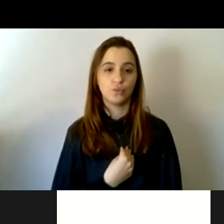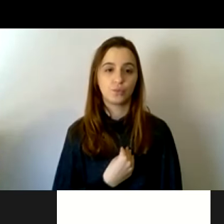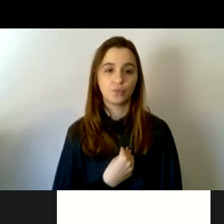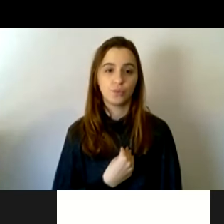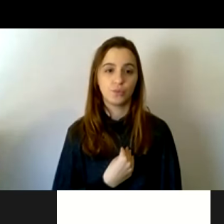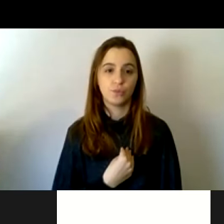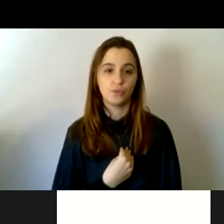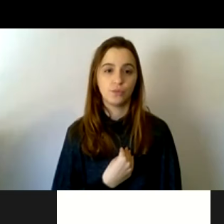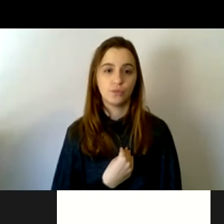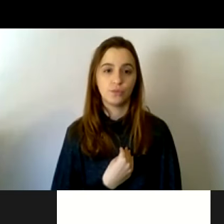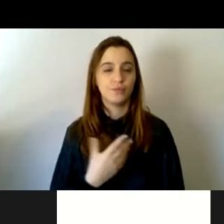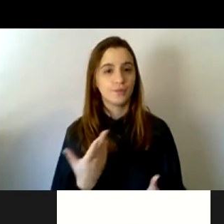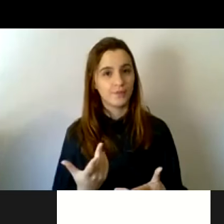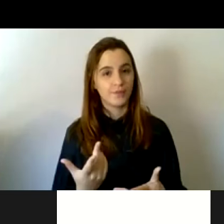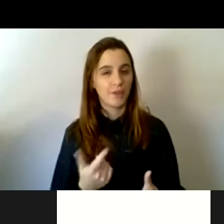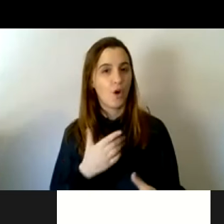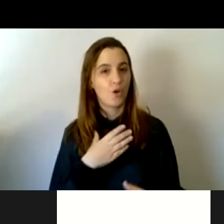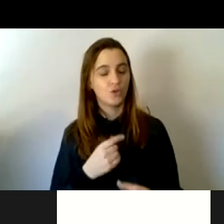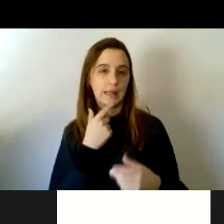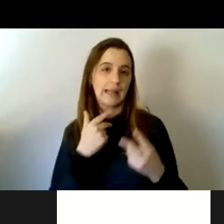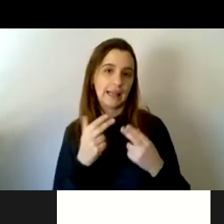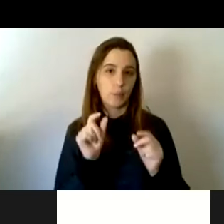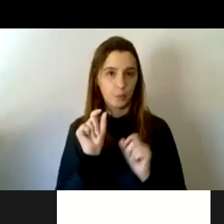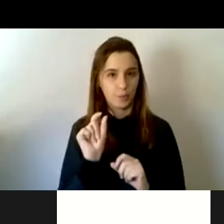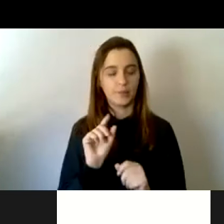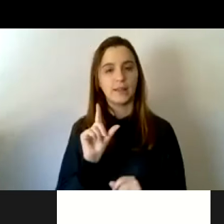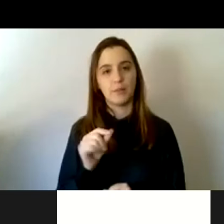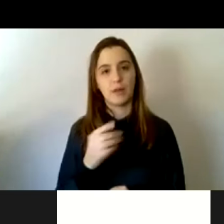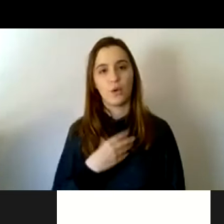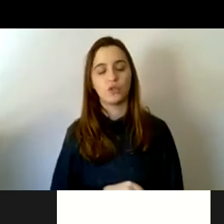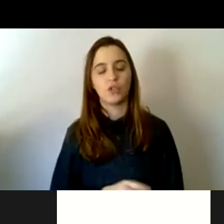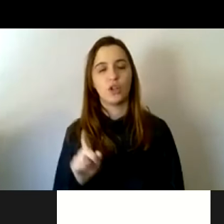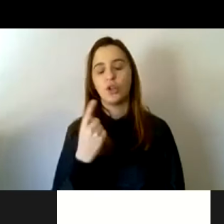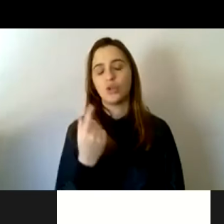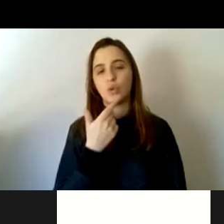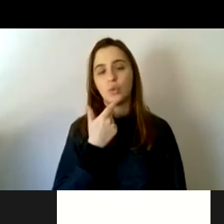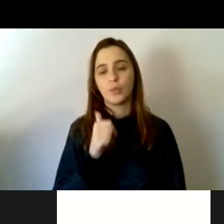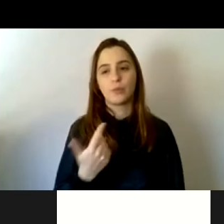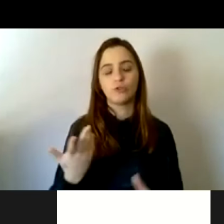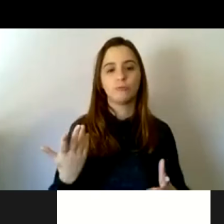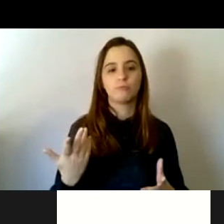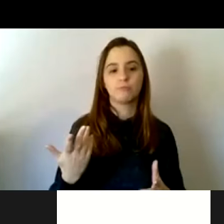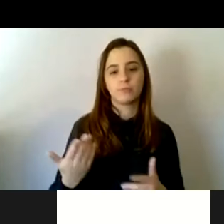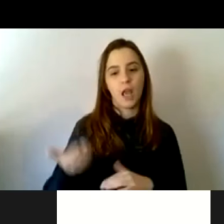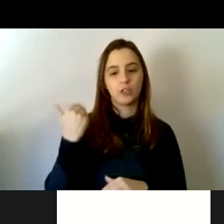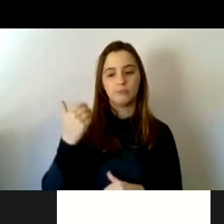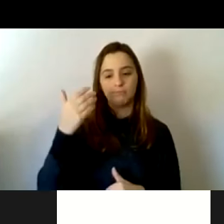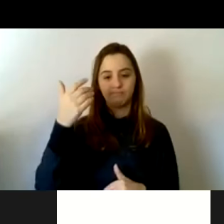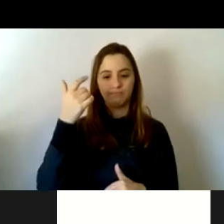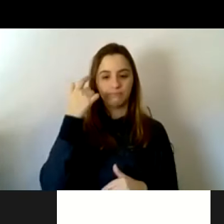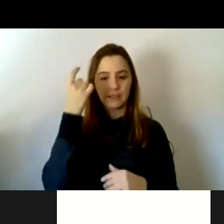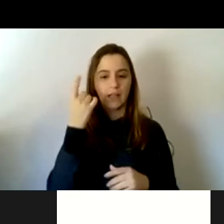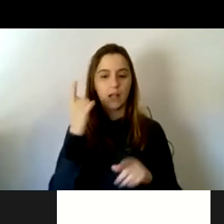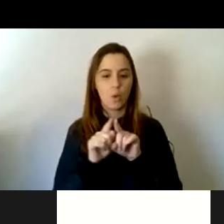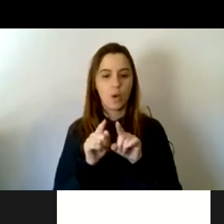always critical a little bit. So we cannot suppose that universities are not influenced